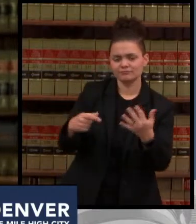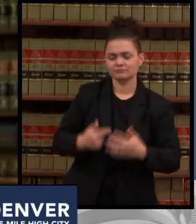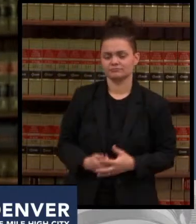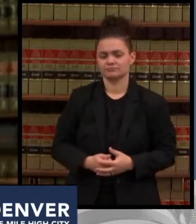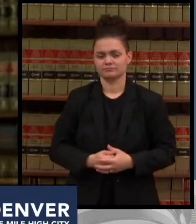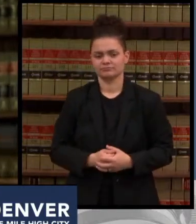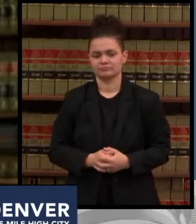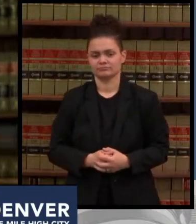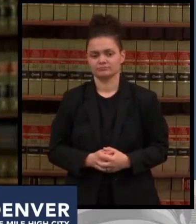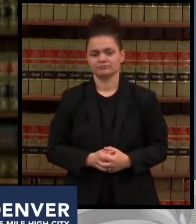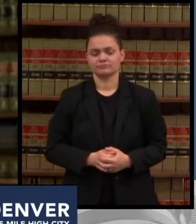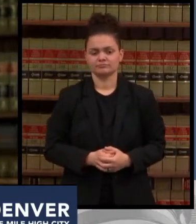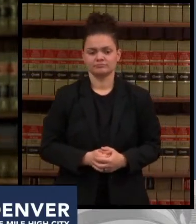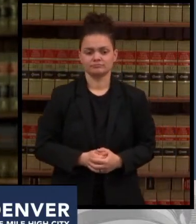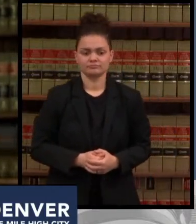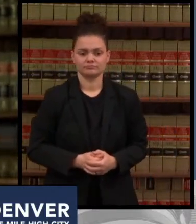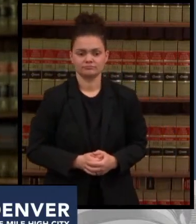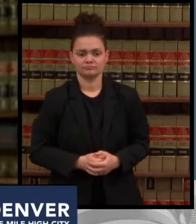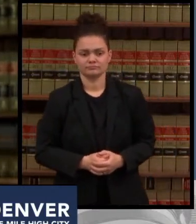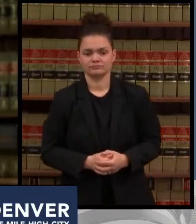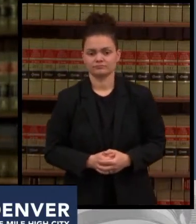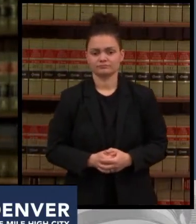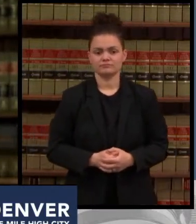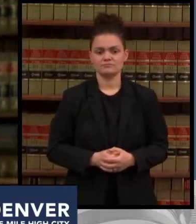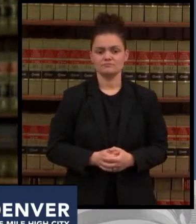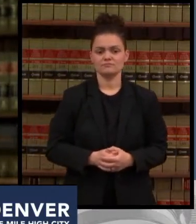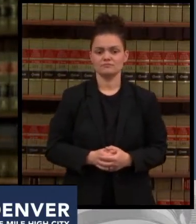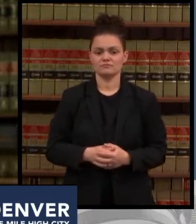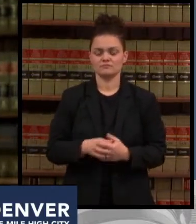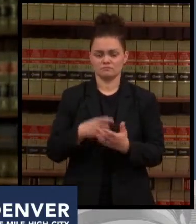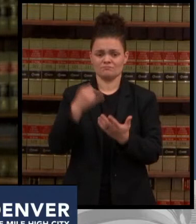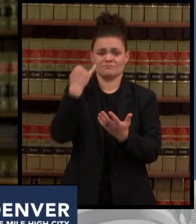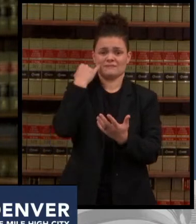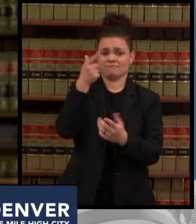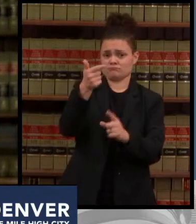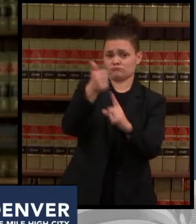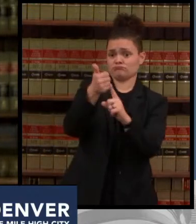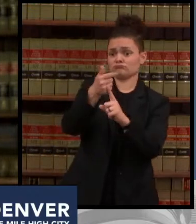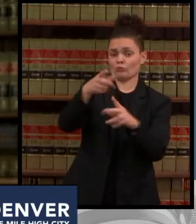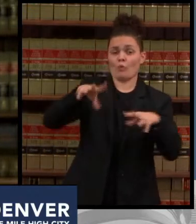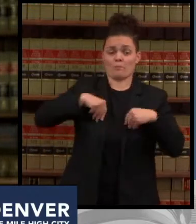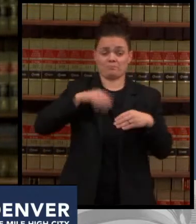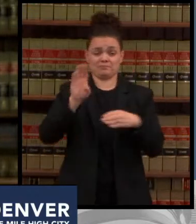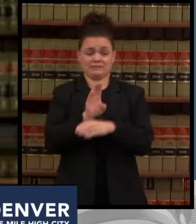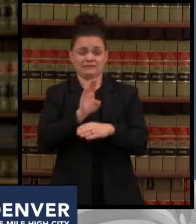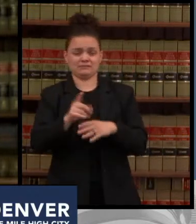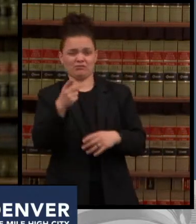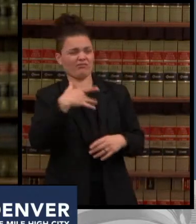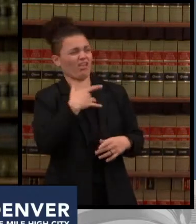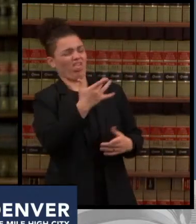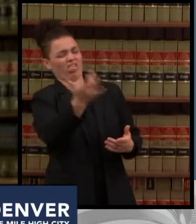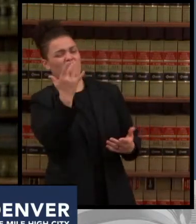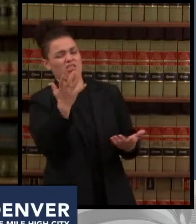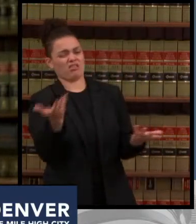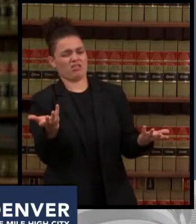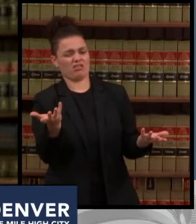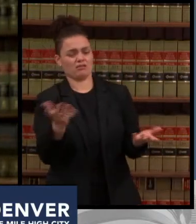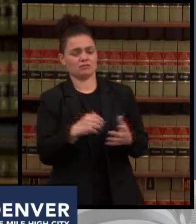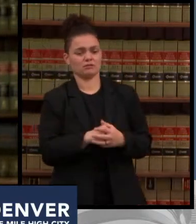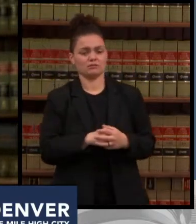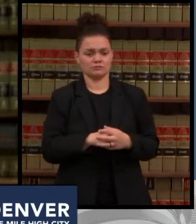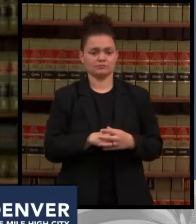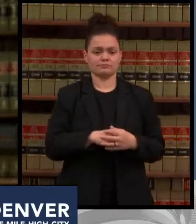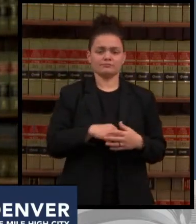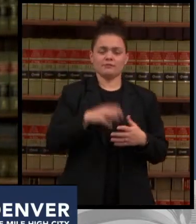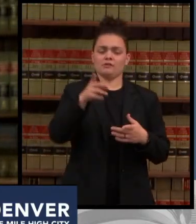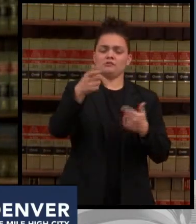going to feel inconvenienced by this, please understand the role you can play to try to help Dr. Wittenstein and the